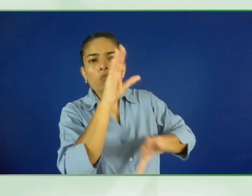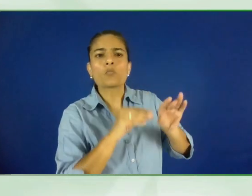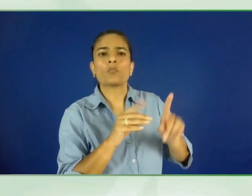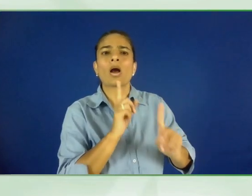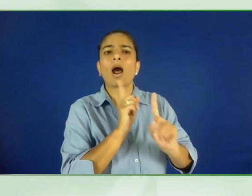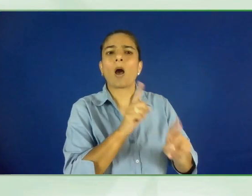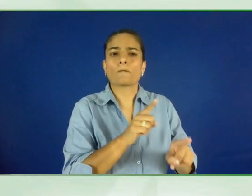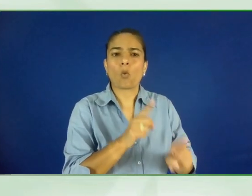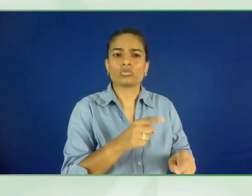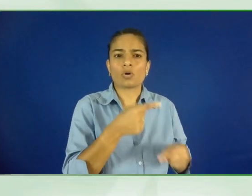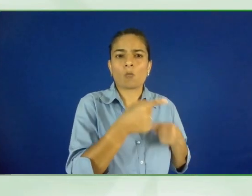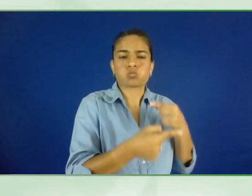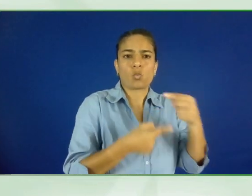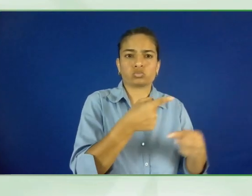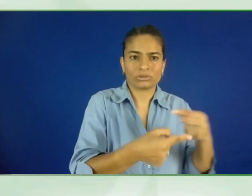Our